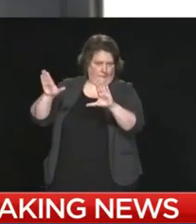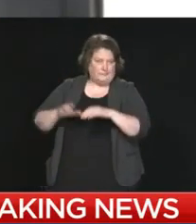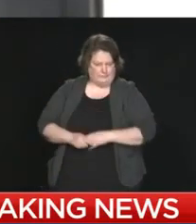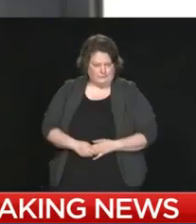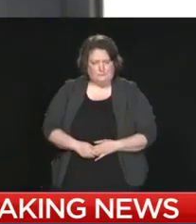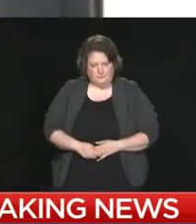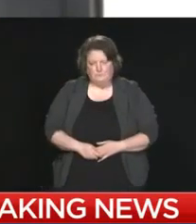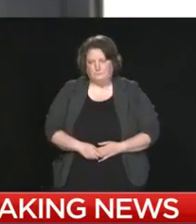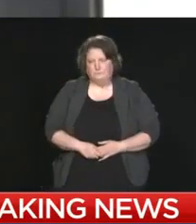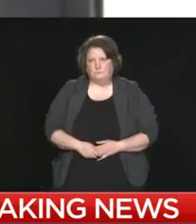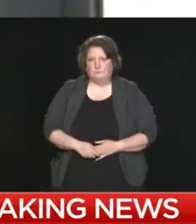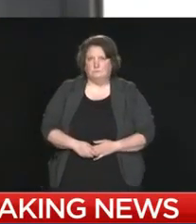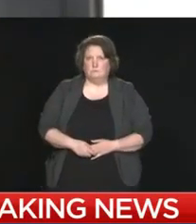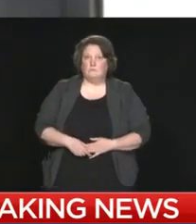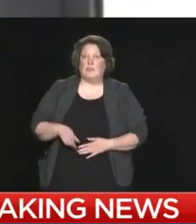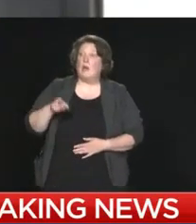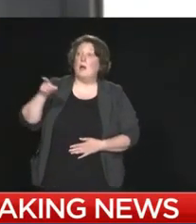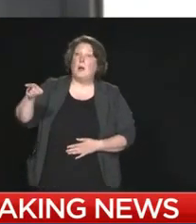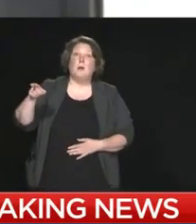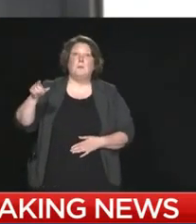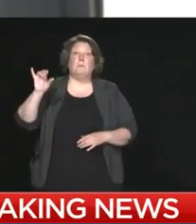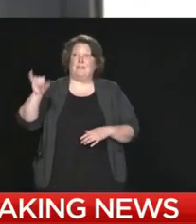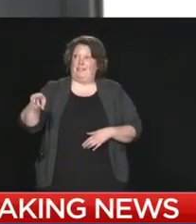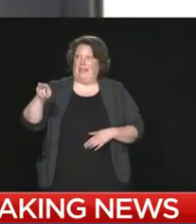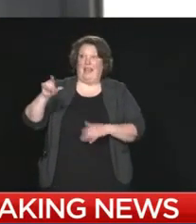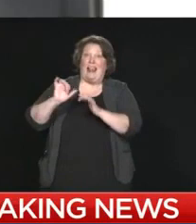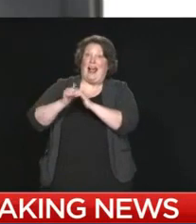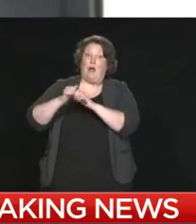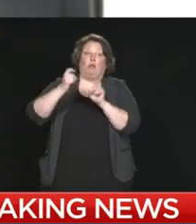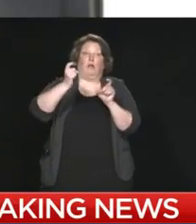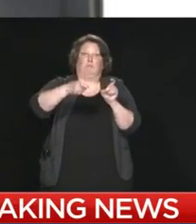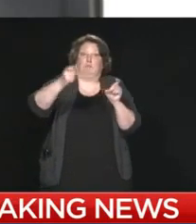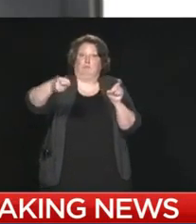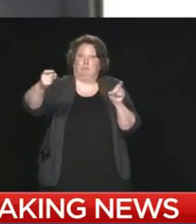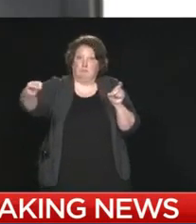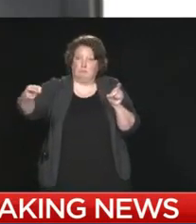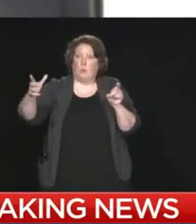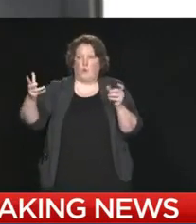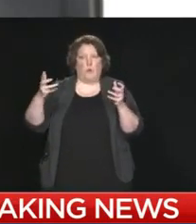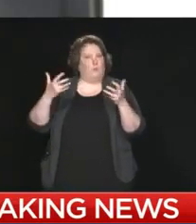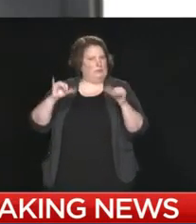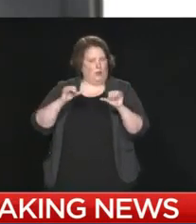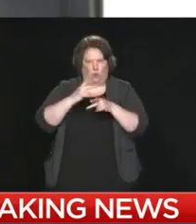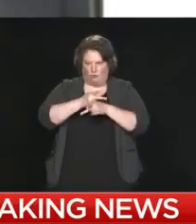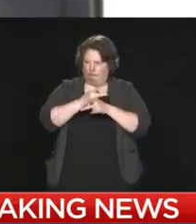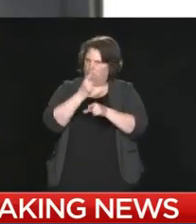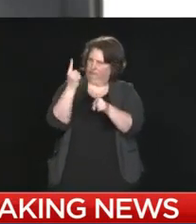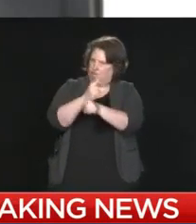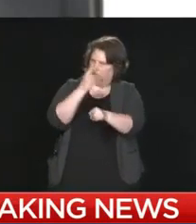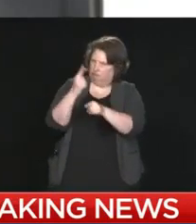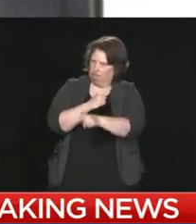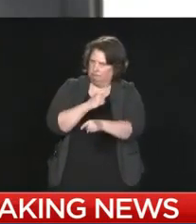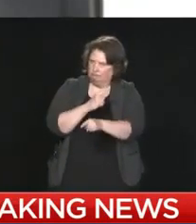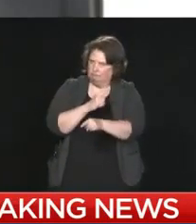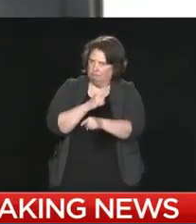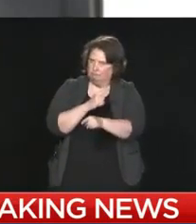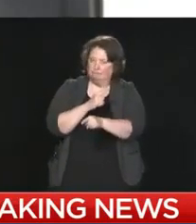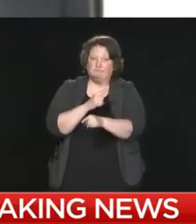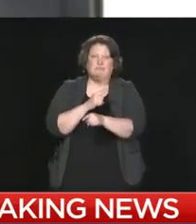this program is retained and that there will be consequences for those who try to commit